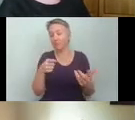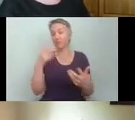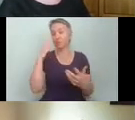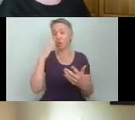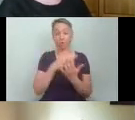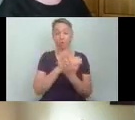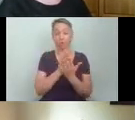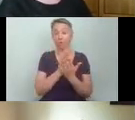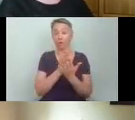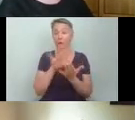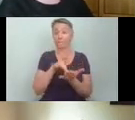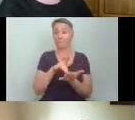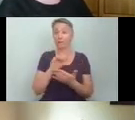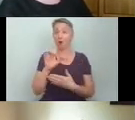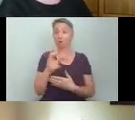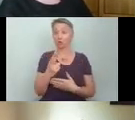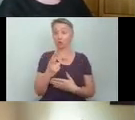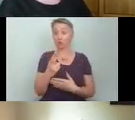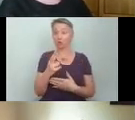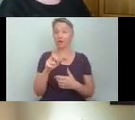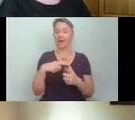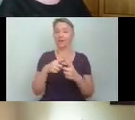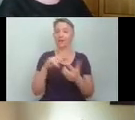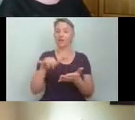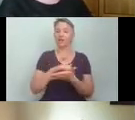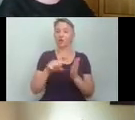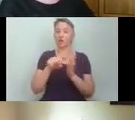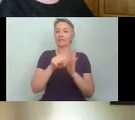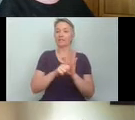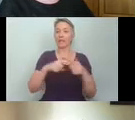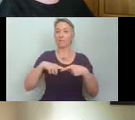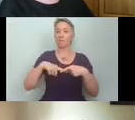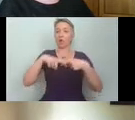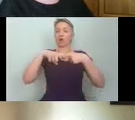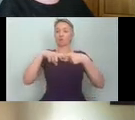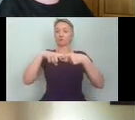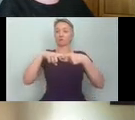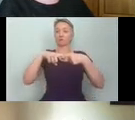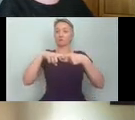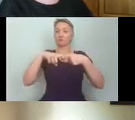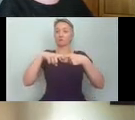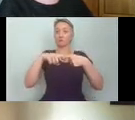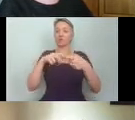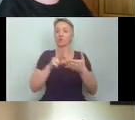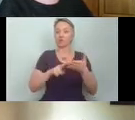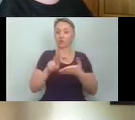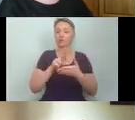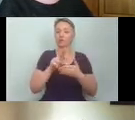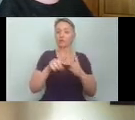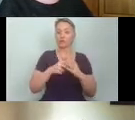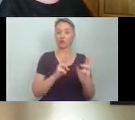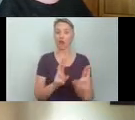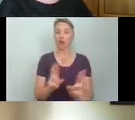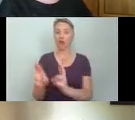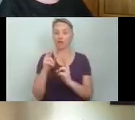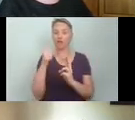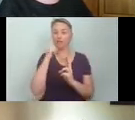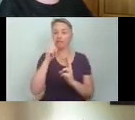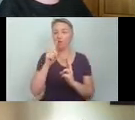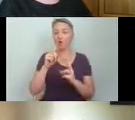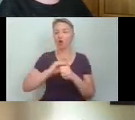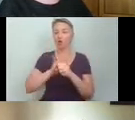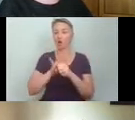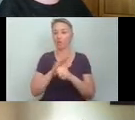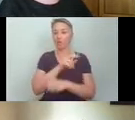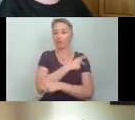mid-March, and under the New York State Pause Act, the university started preparing for the COVID-19 patients in all our hospitals, as